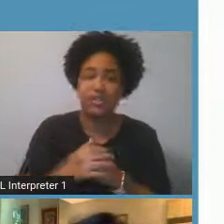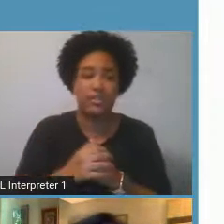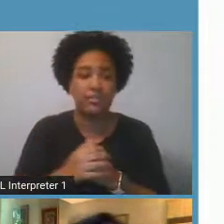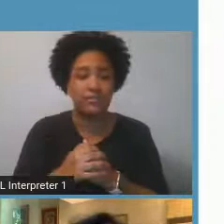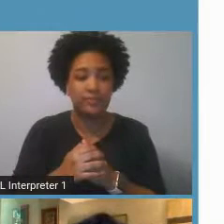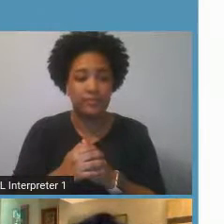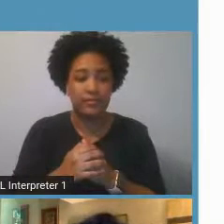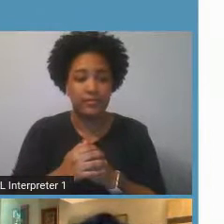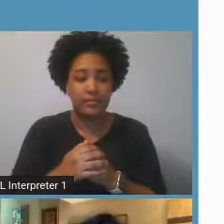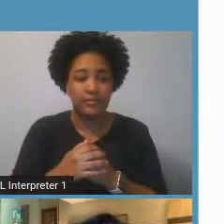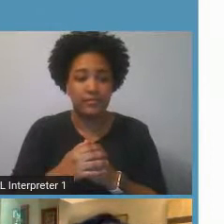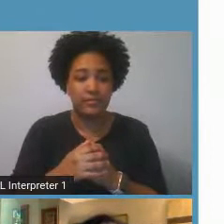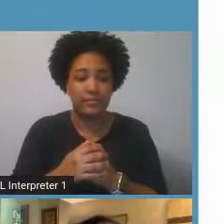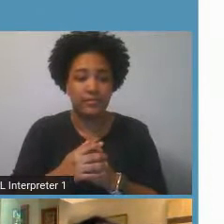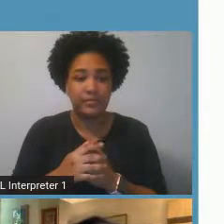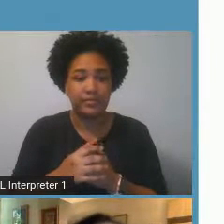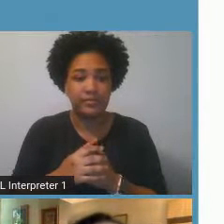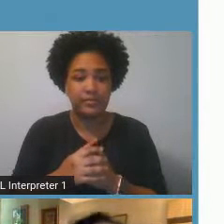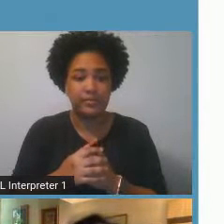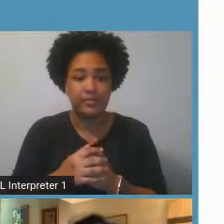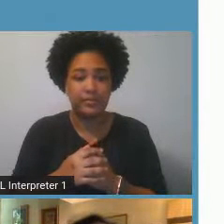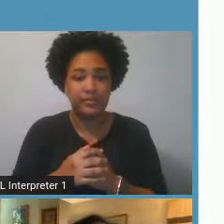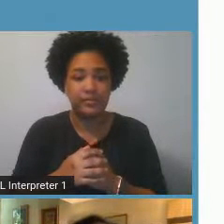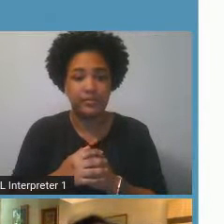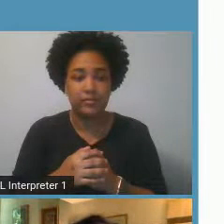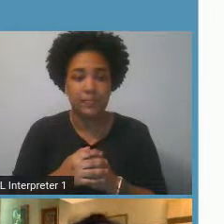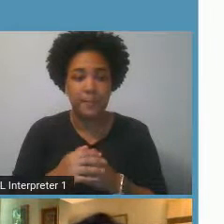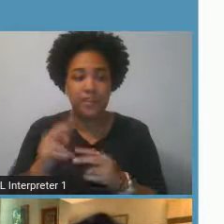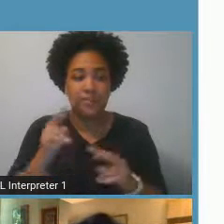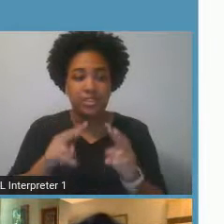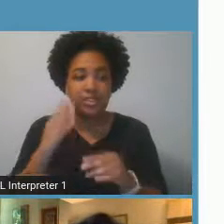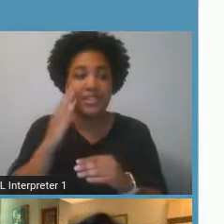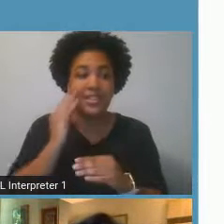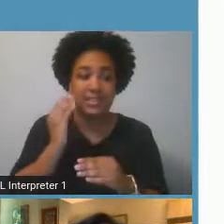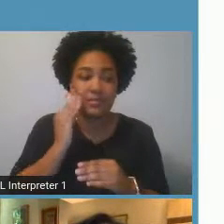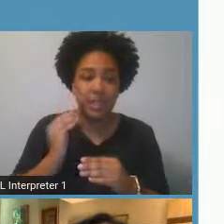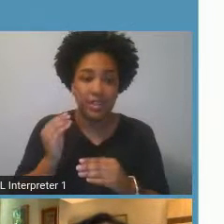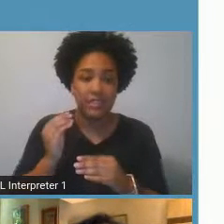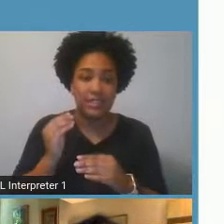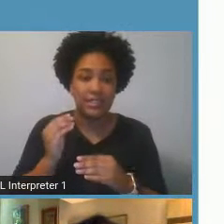and geographic boundaries. Visitor experiences are revolutionized.